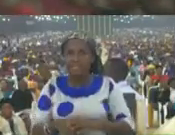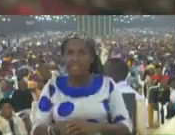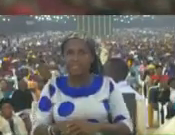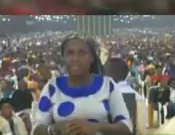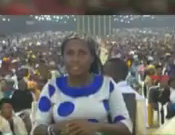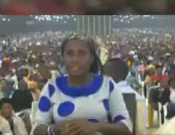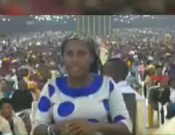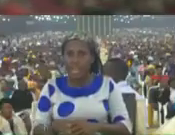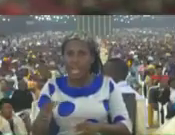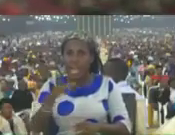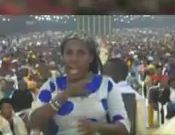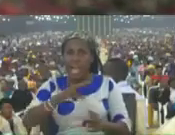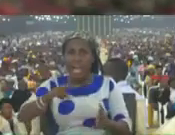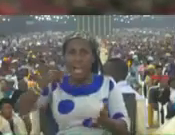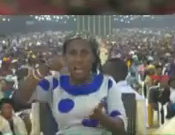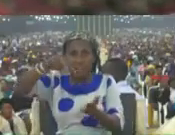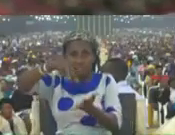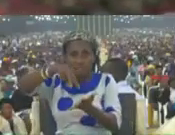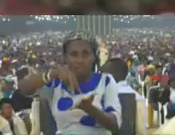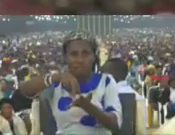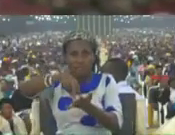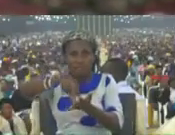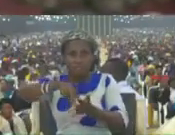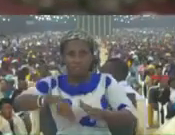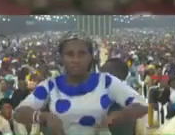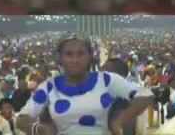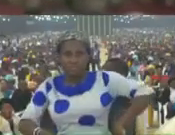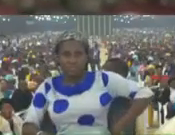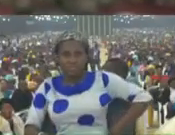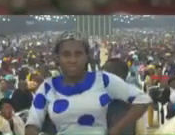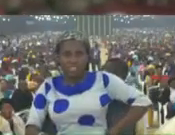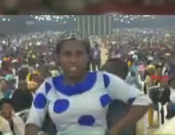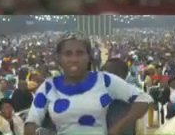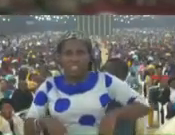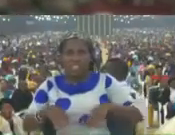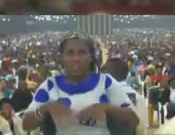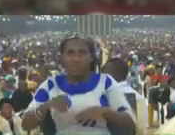and stood before a man, one of their teachers,